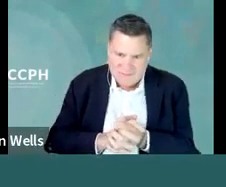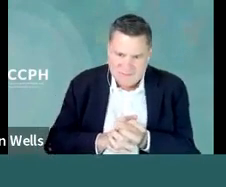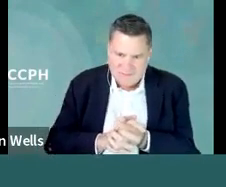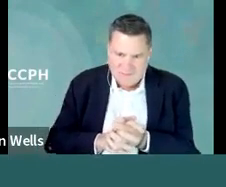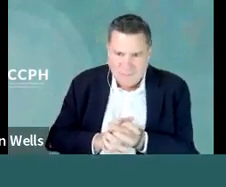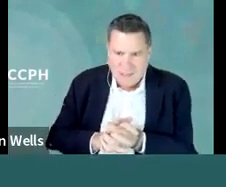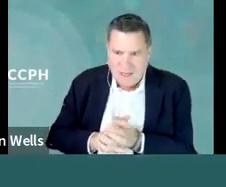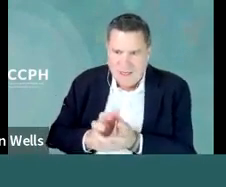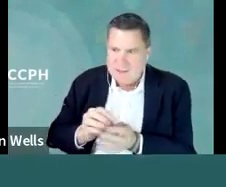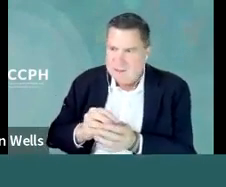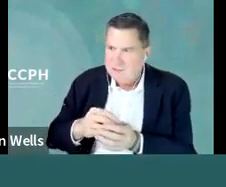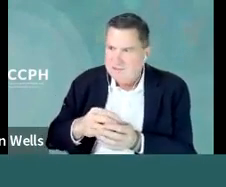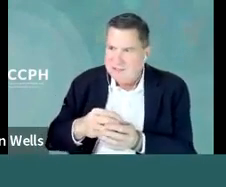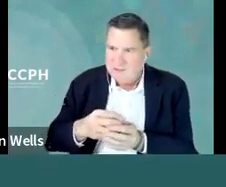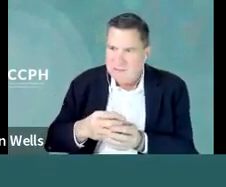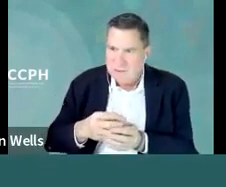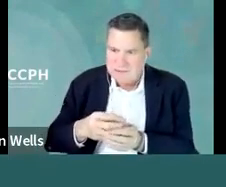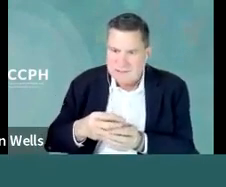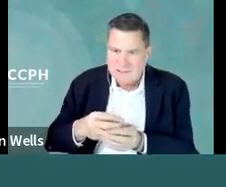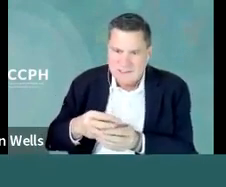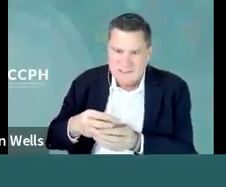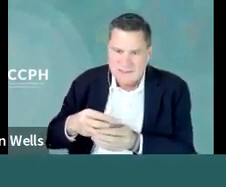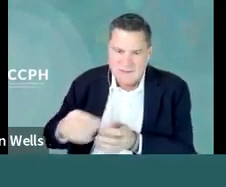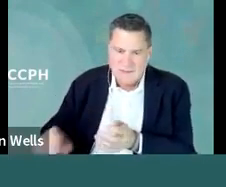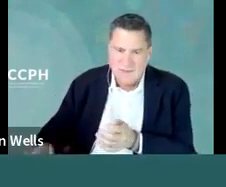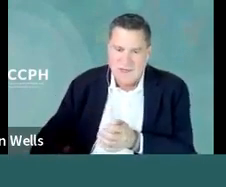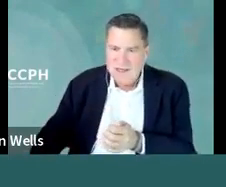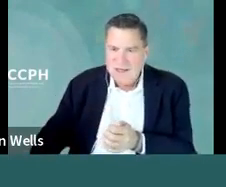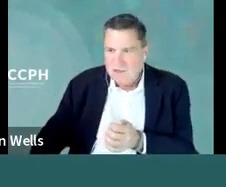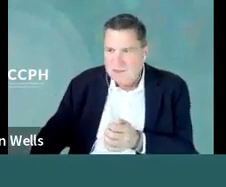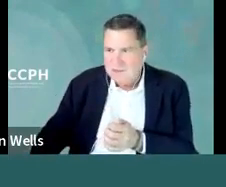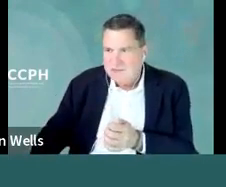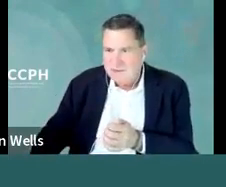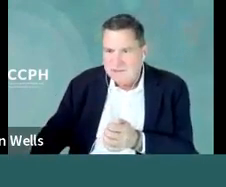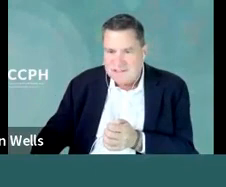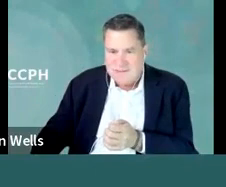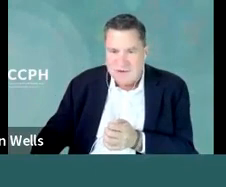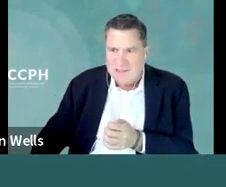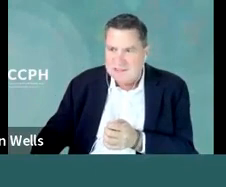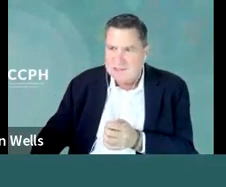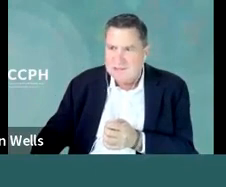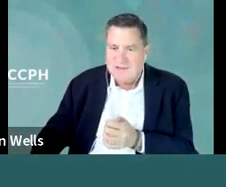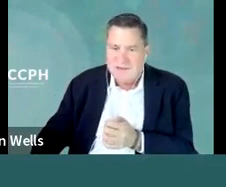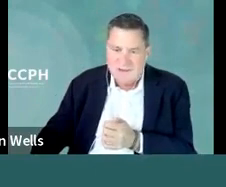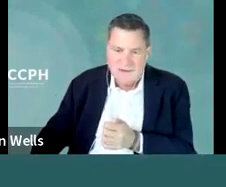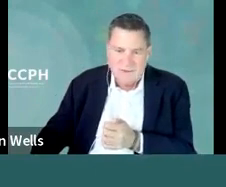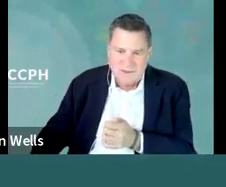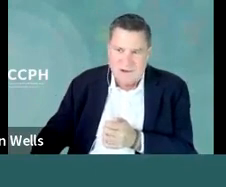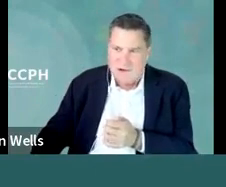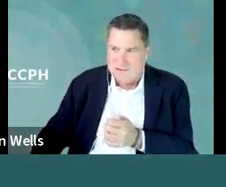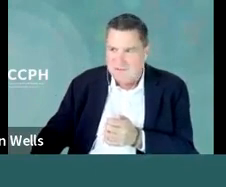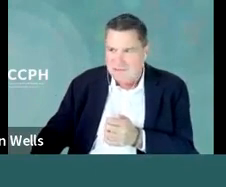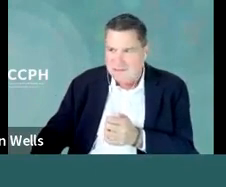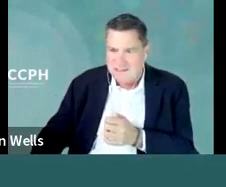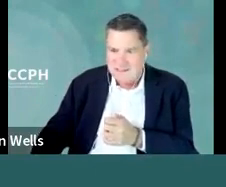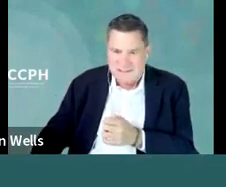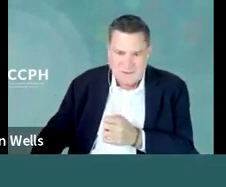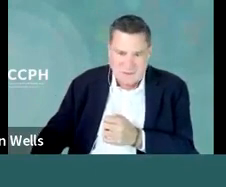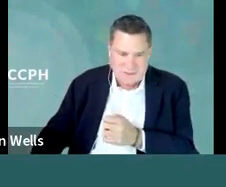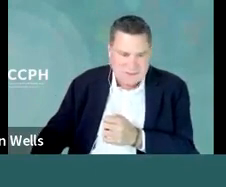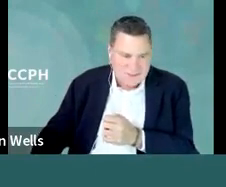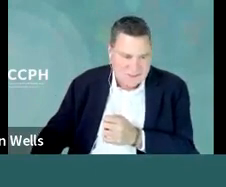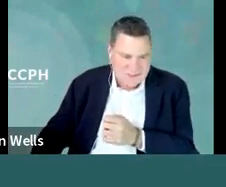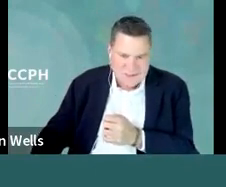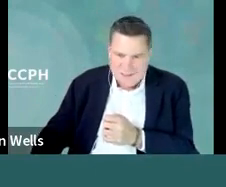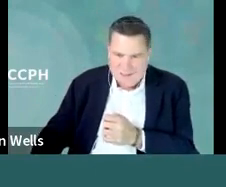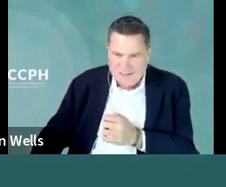dissemination and community advisory boards, getting down. And we would love your experience, strength, and hope, and all of these things. If